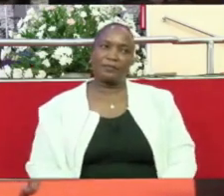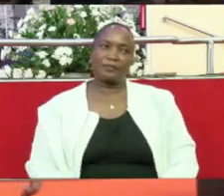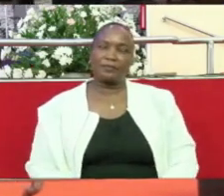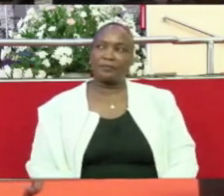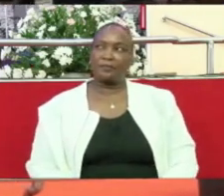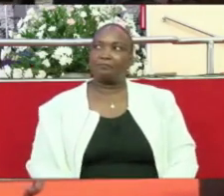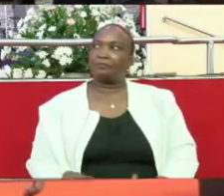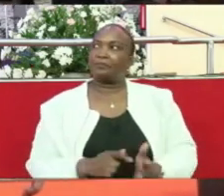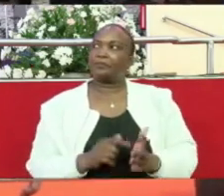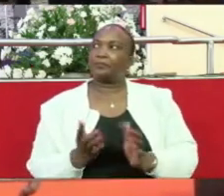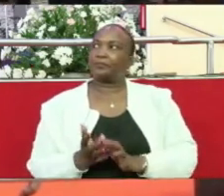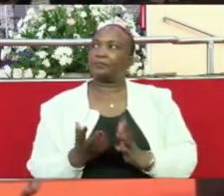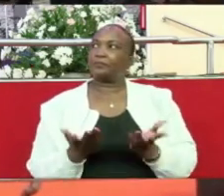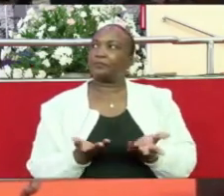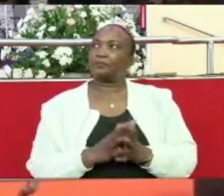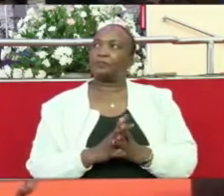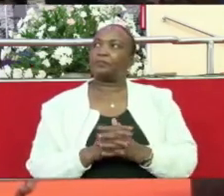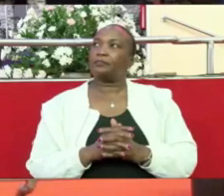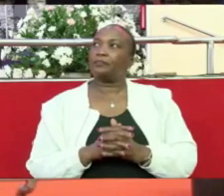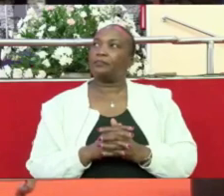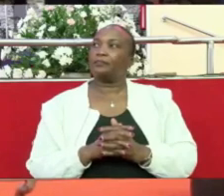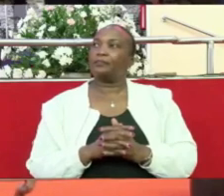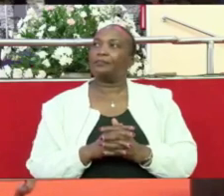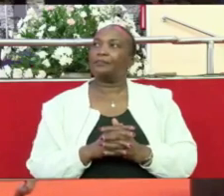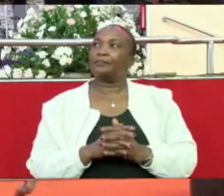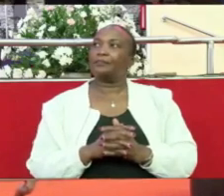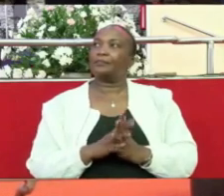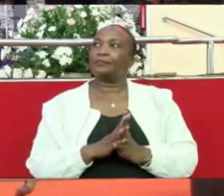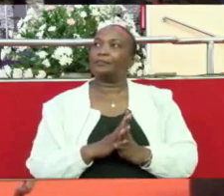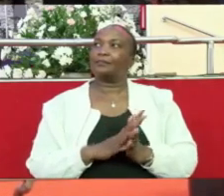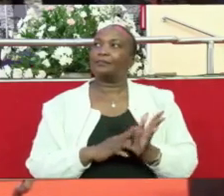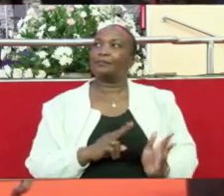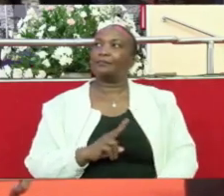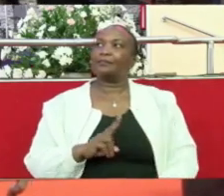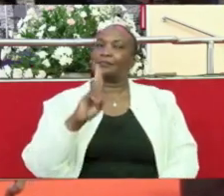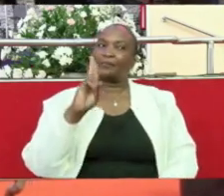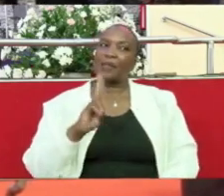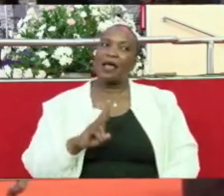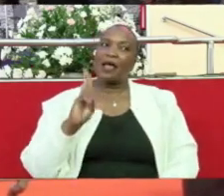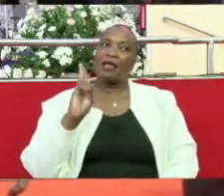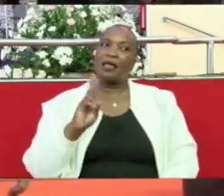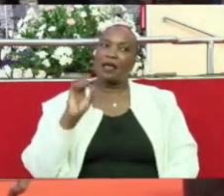verse 4 and verse 14. Waibrania 14 kuanzia